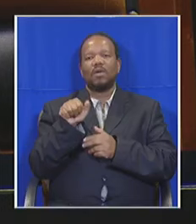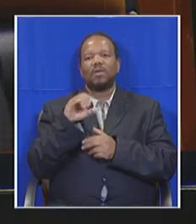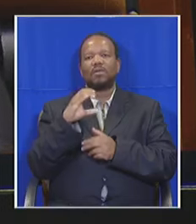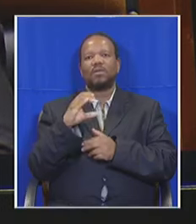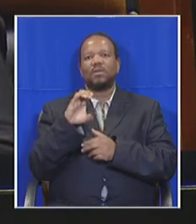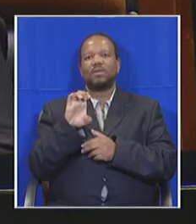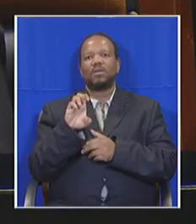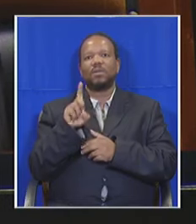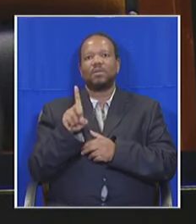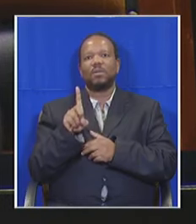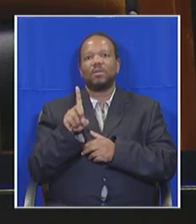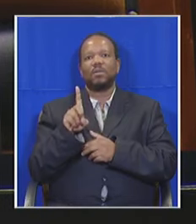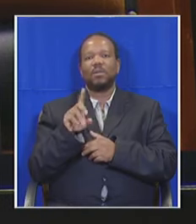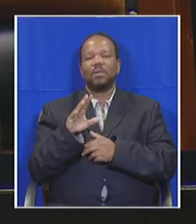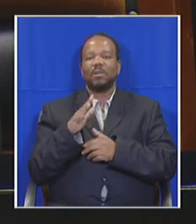away.